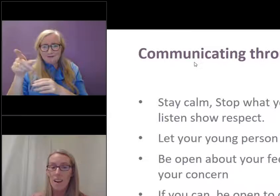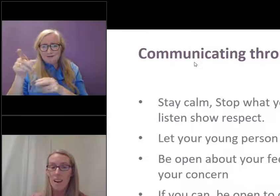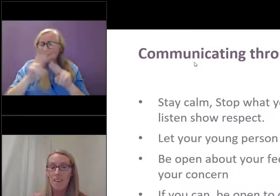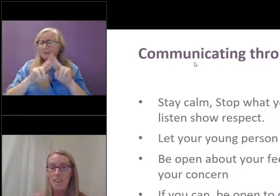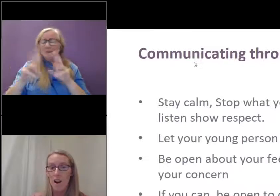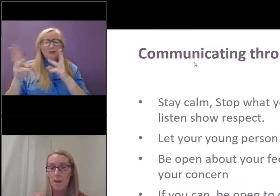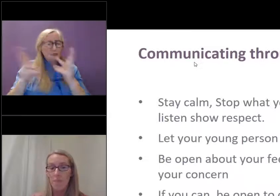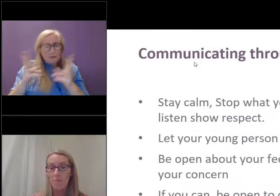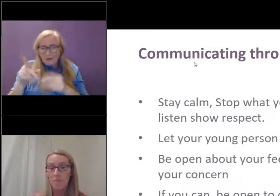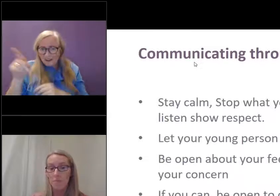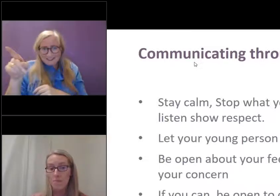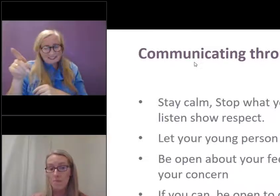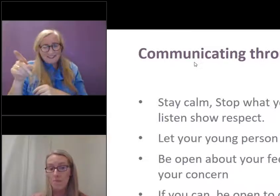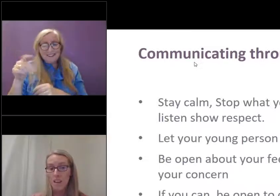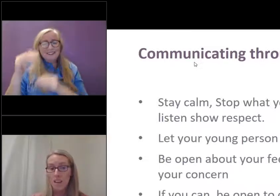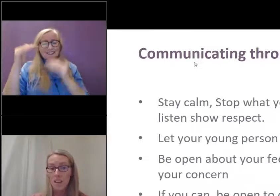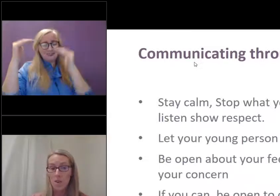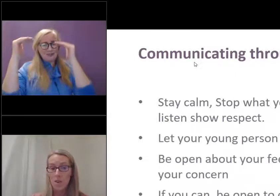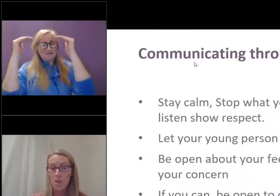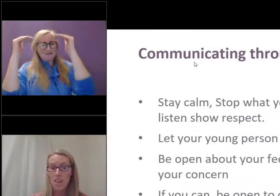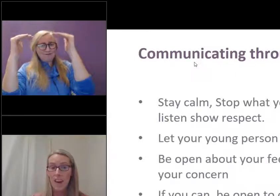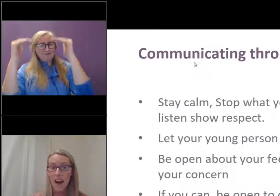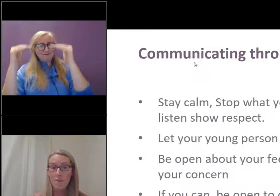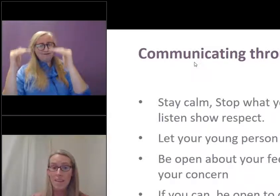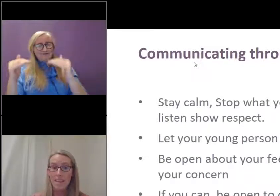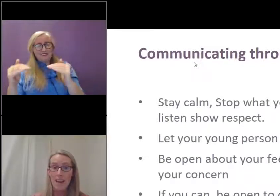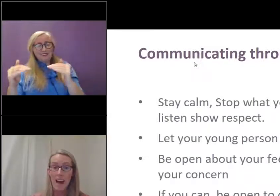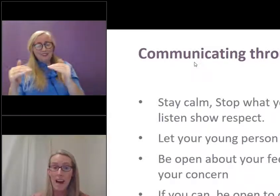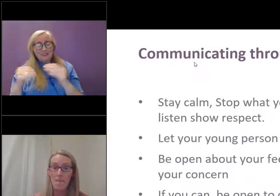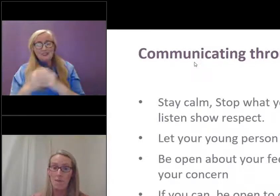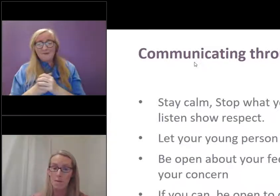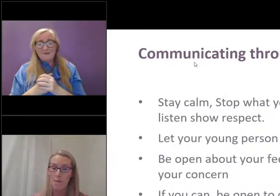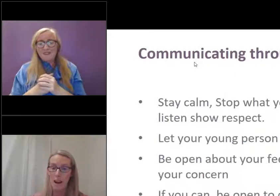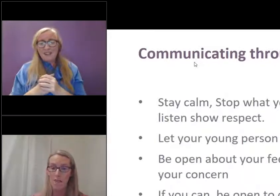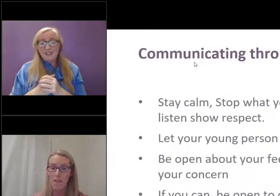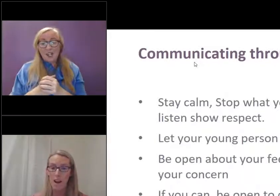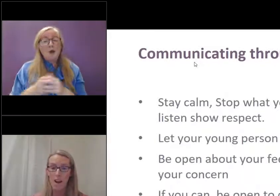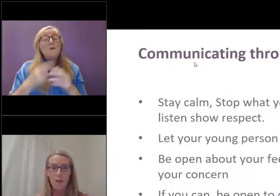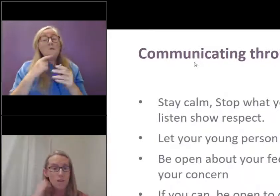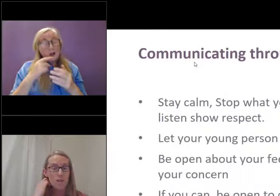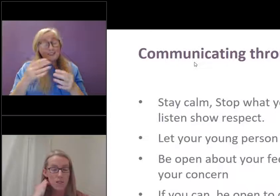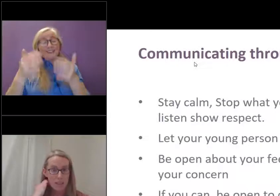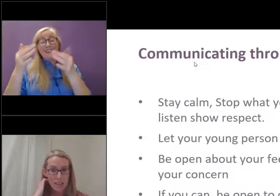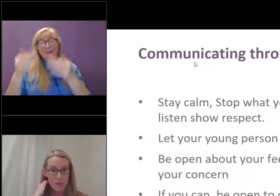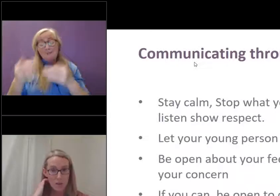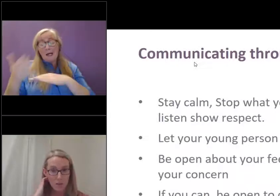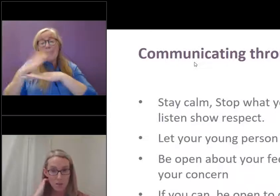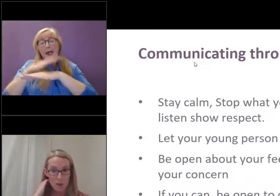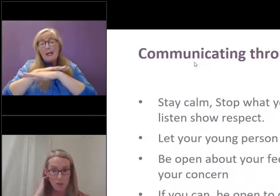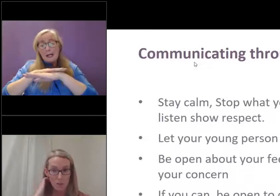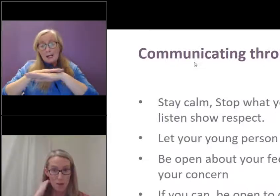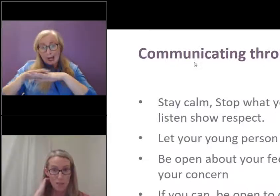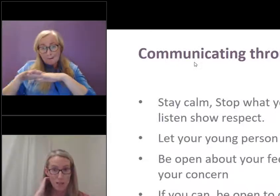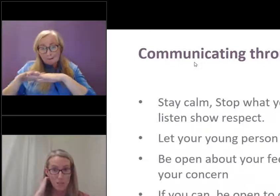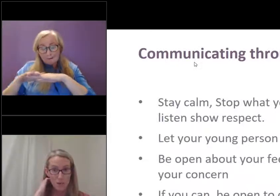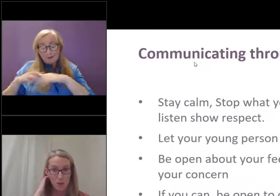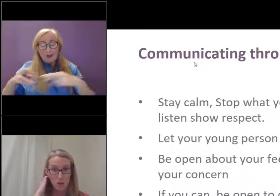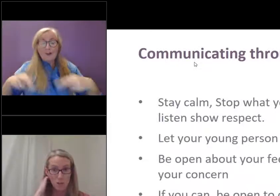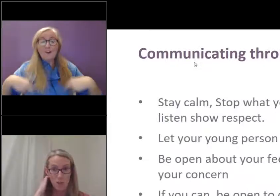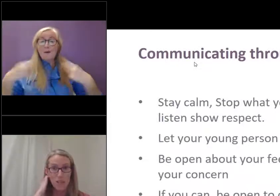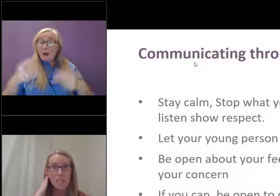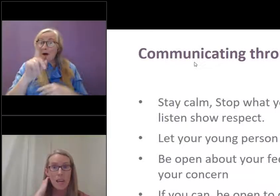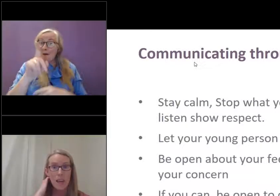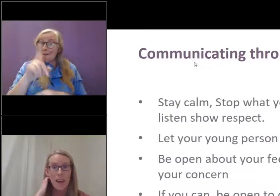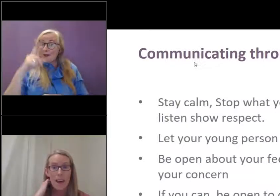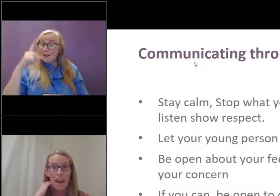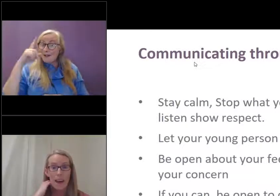suppose a lot of the time, you know, if you can be calm and respectful, I know it's really, really difficult when a young person is pushing